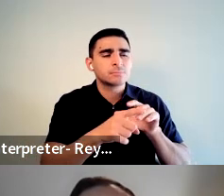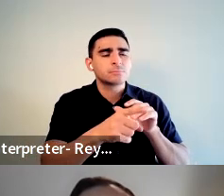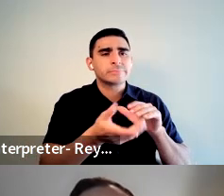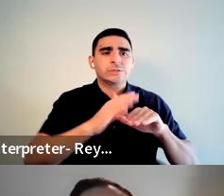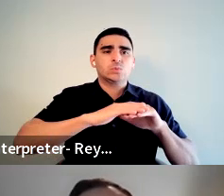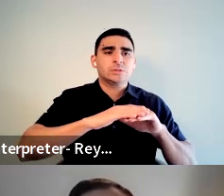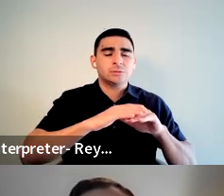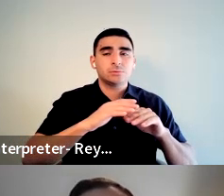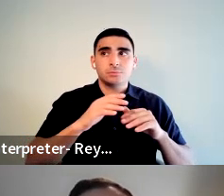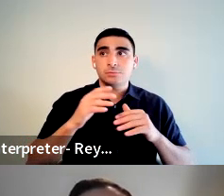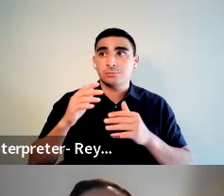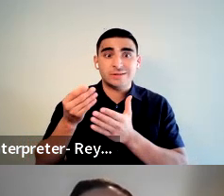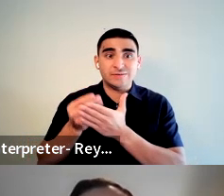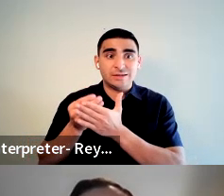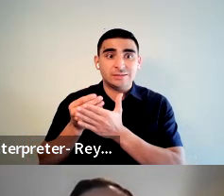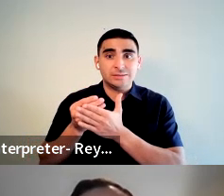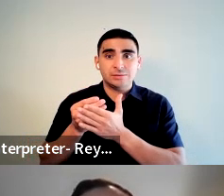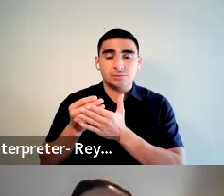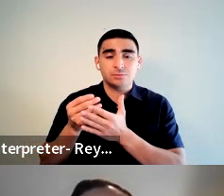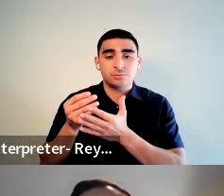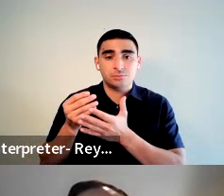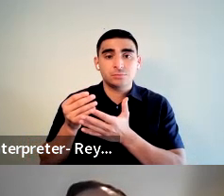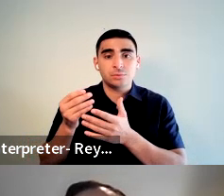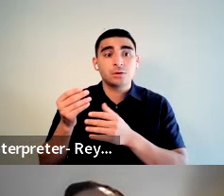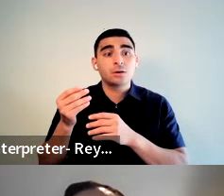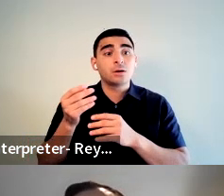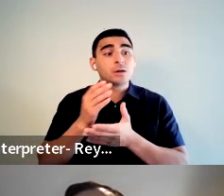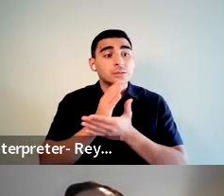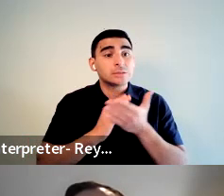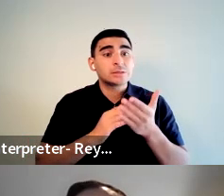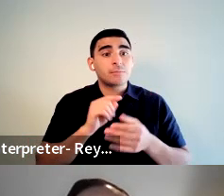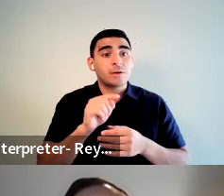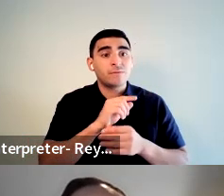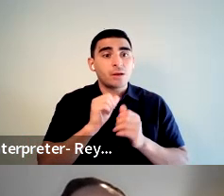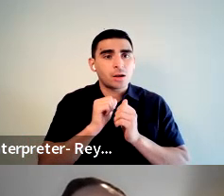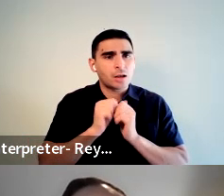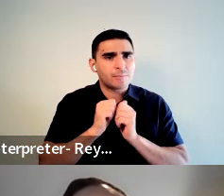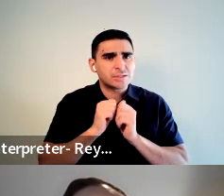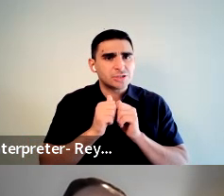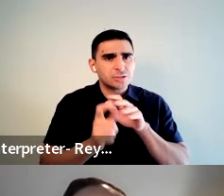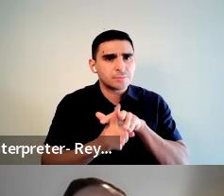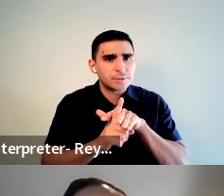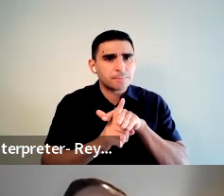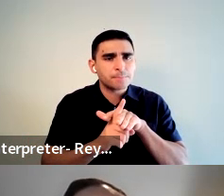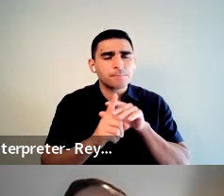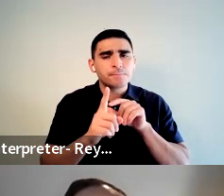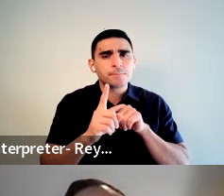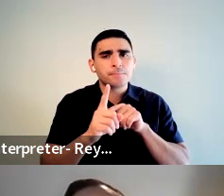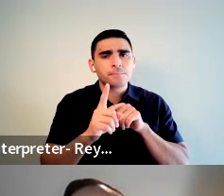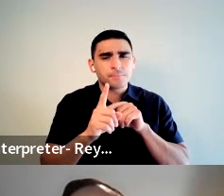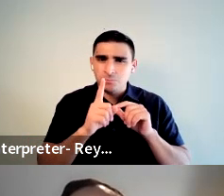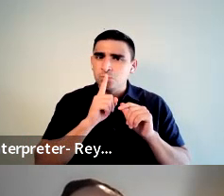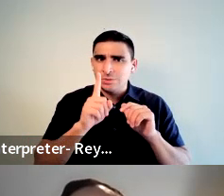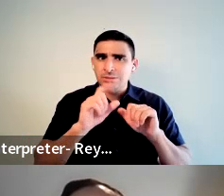the funding and just in some of the competition that's come in, it's really made a challenge to